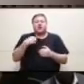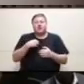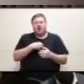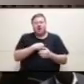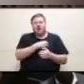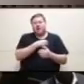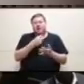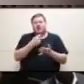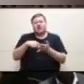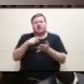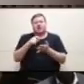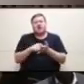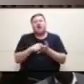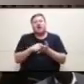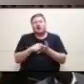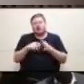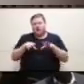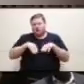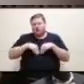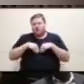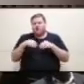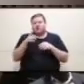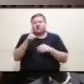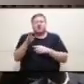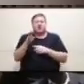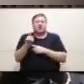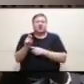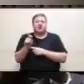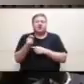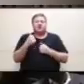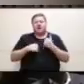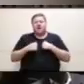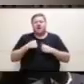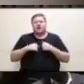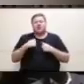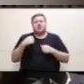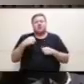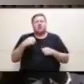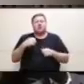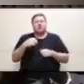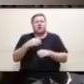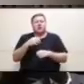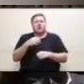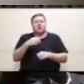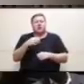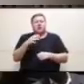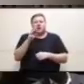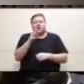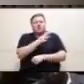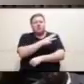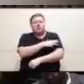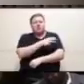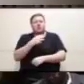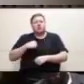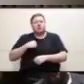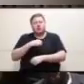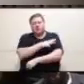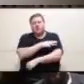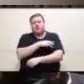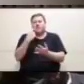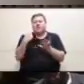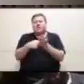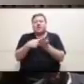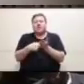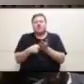signed that acknowledgement of debt, the acting municipal manager signed a payment arrangement